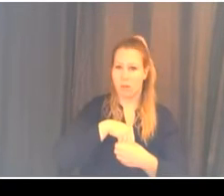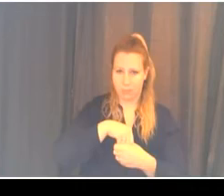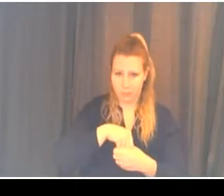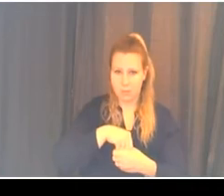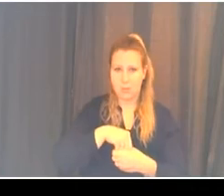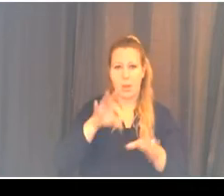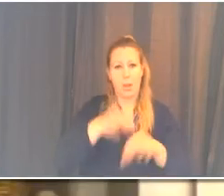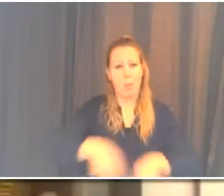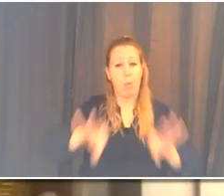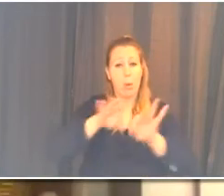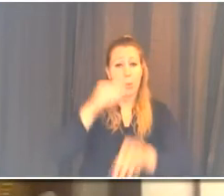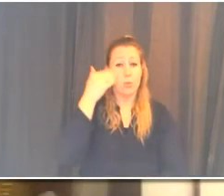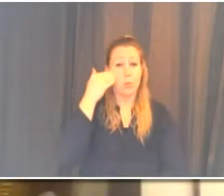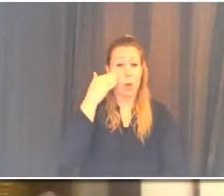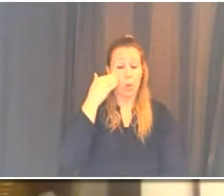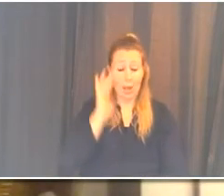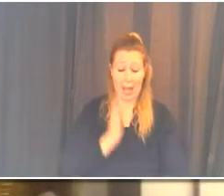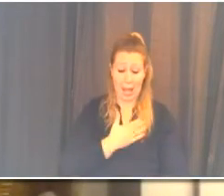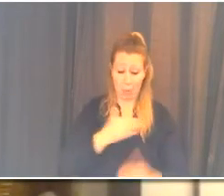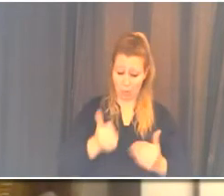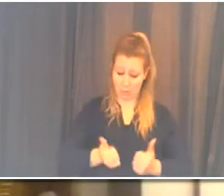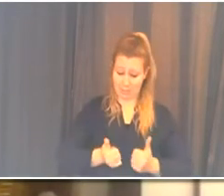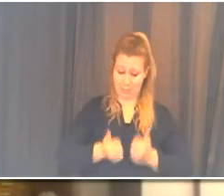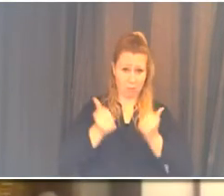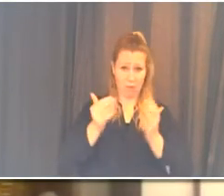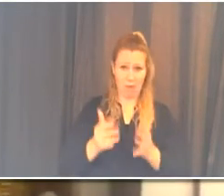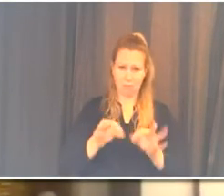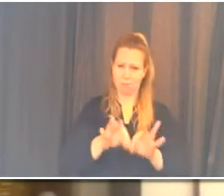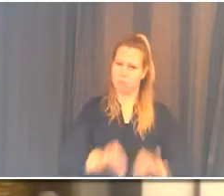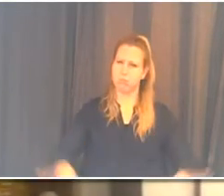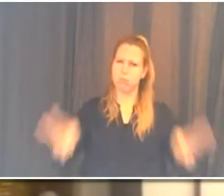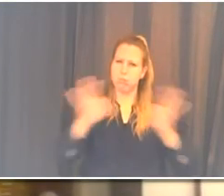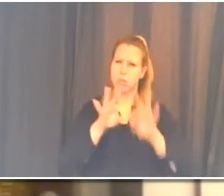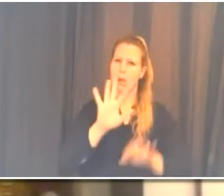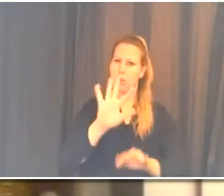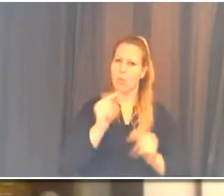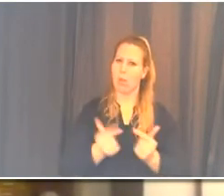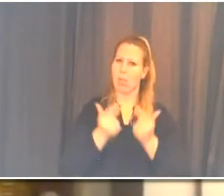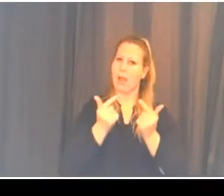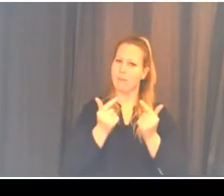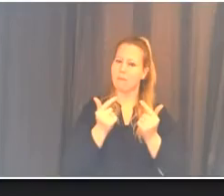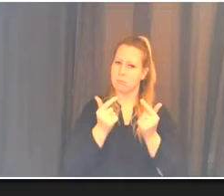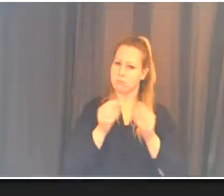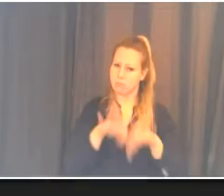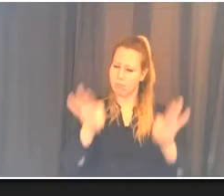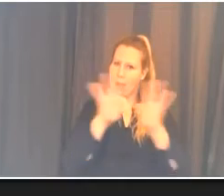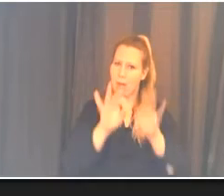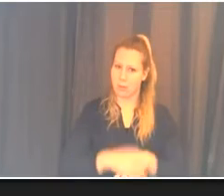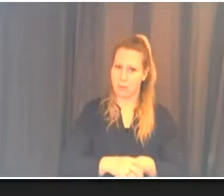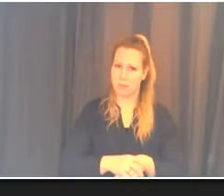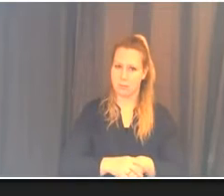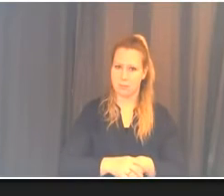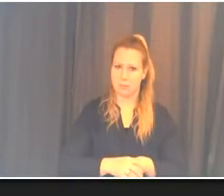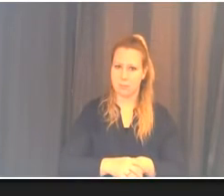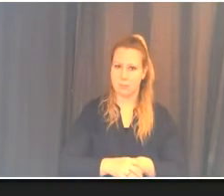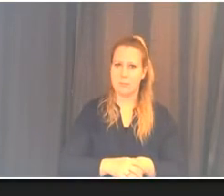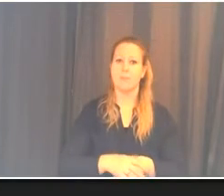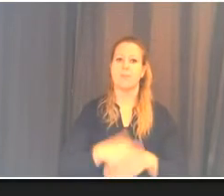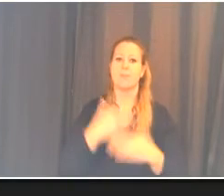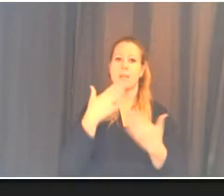much we have thank you so much judge I'm sorry we have several I didn't mean not to have the video on I guess that was